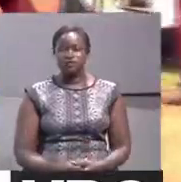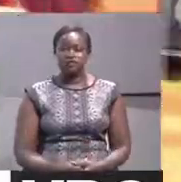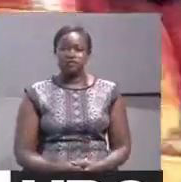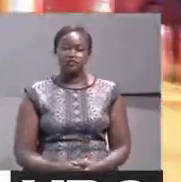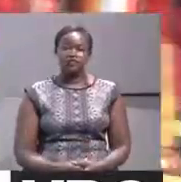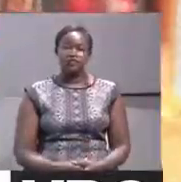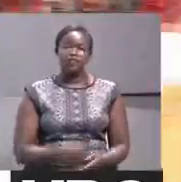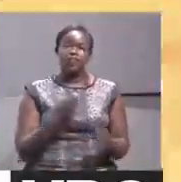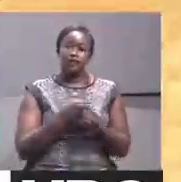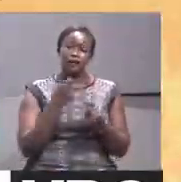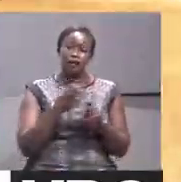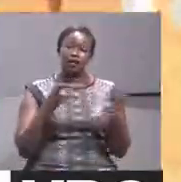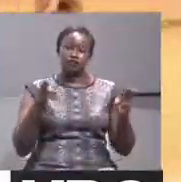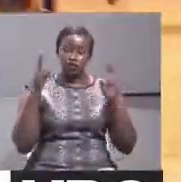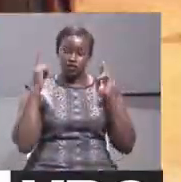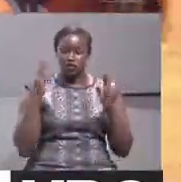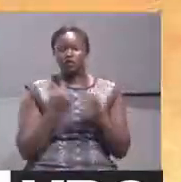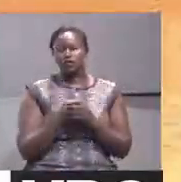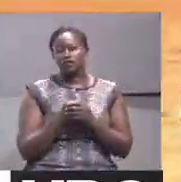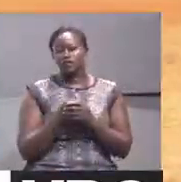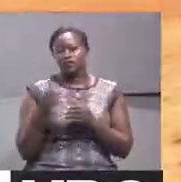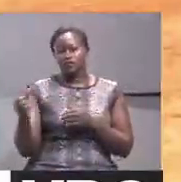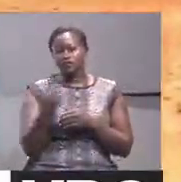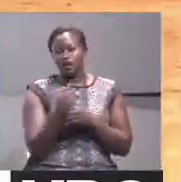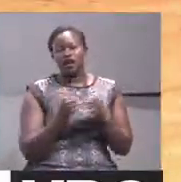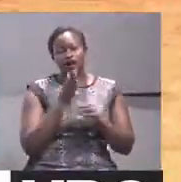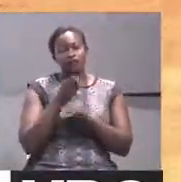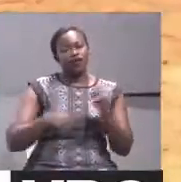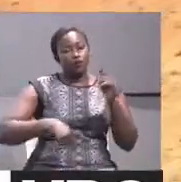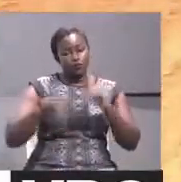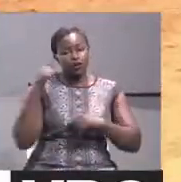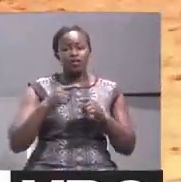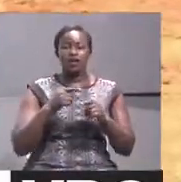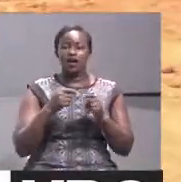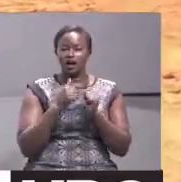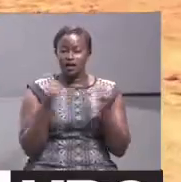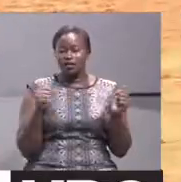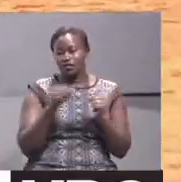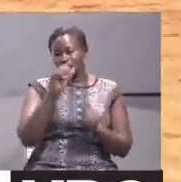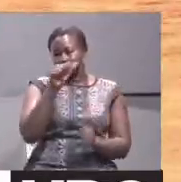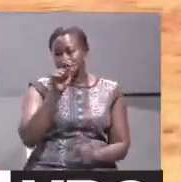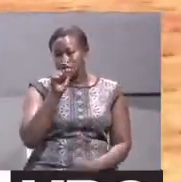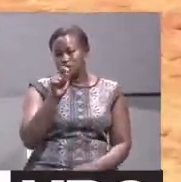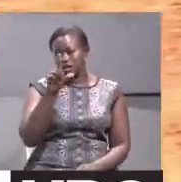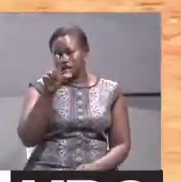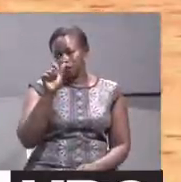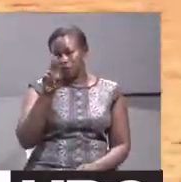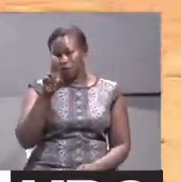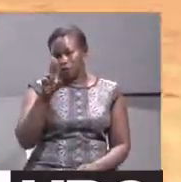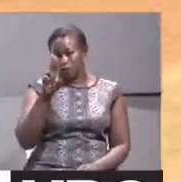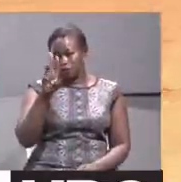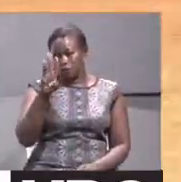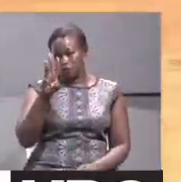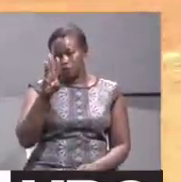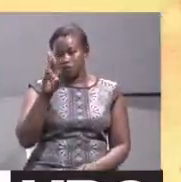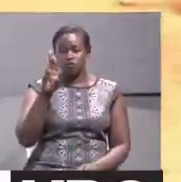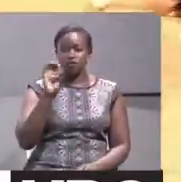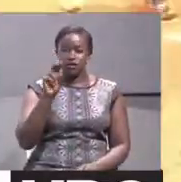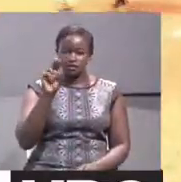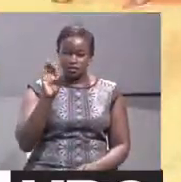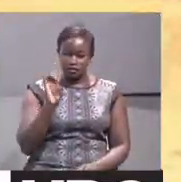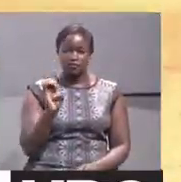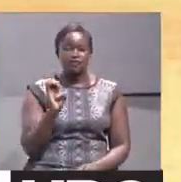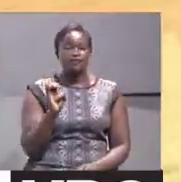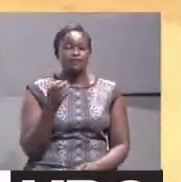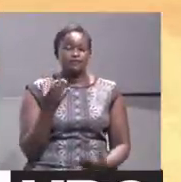Kampala University has been reinstated after winning a petition against St. Lawrence University that used non-bona fide players in the quarterfinal